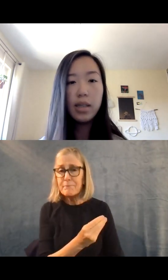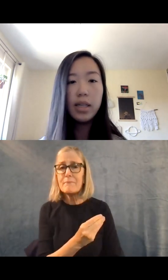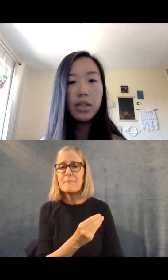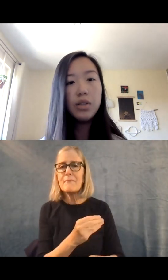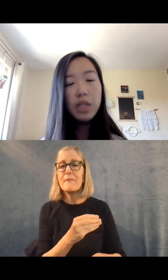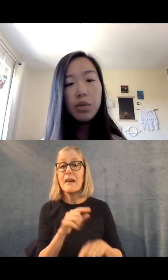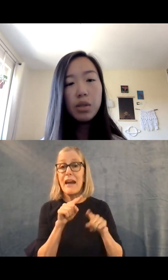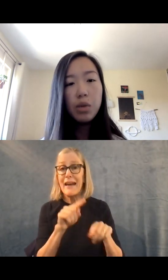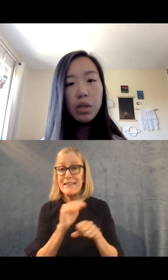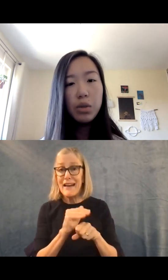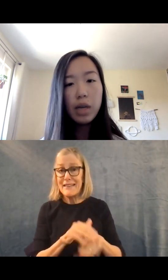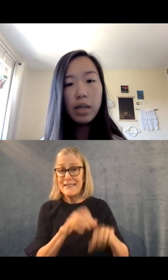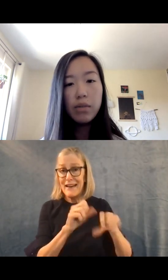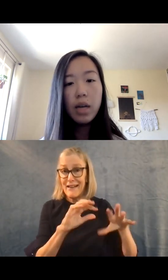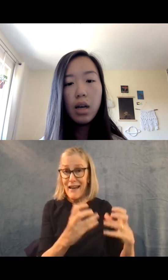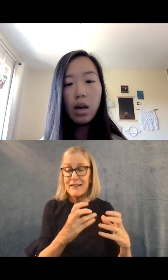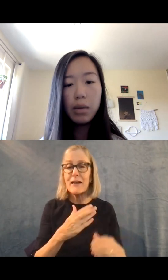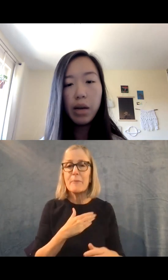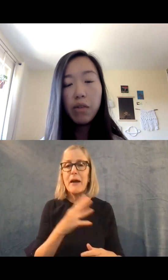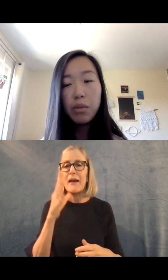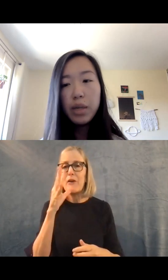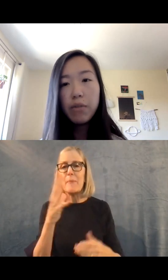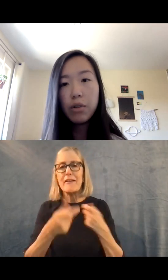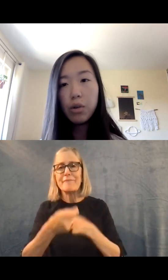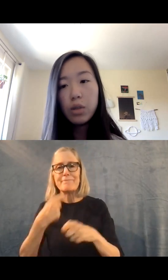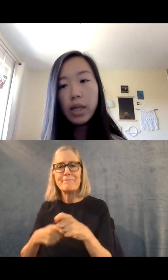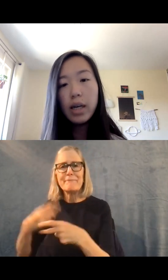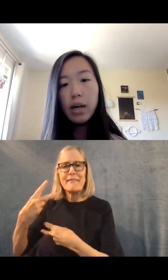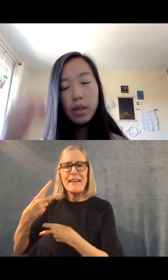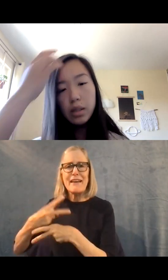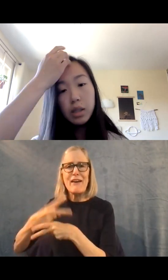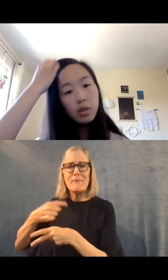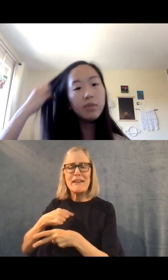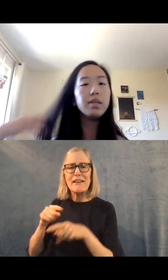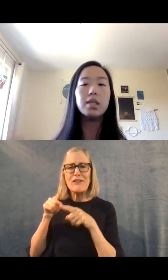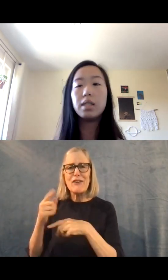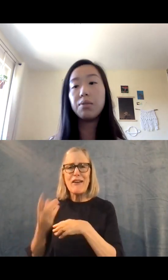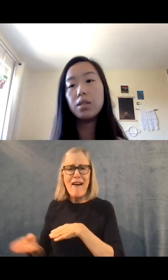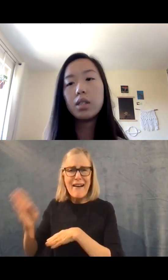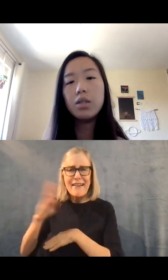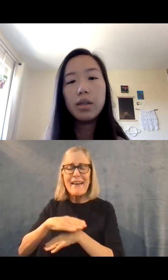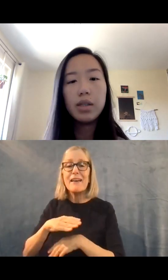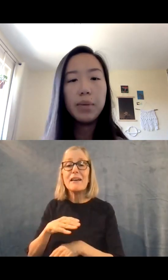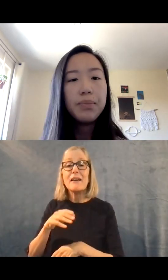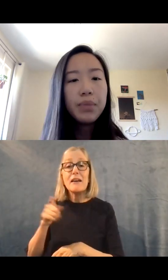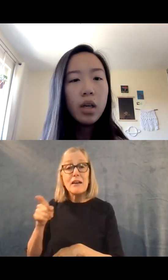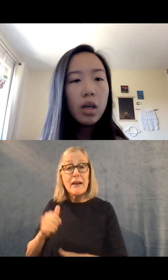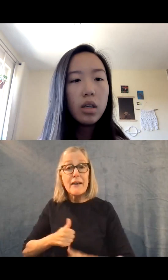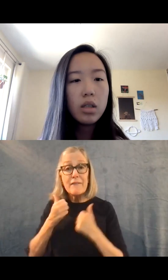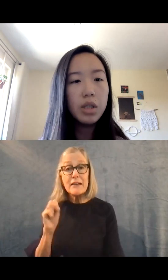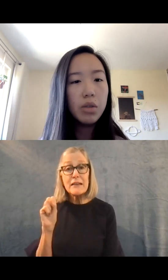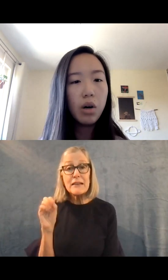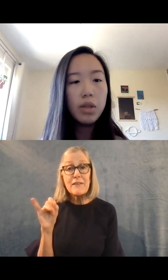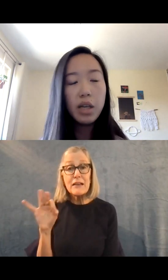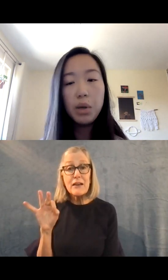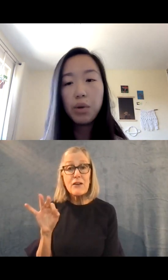classes at night. So then she was the one who was kind of caring for me for the whole day. And she was living in San Francisco at the time. So